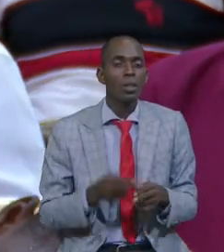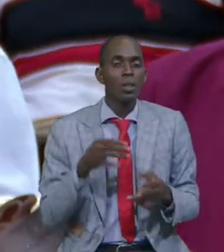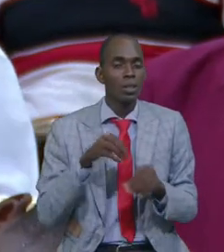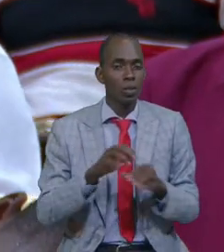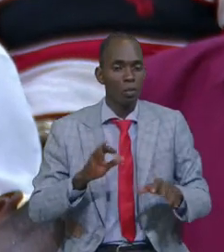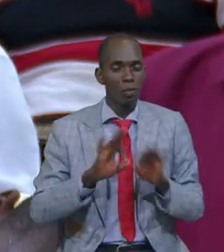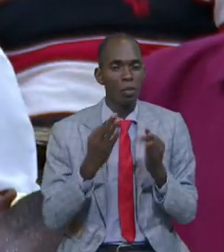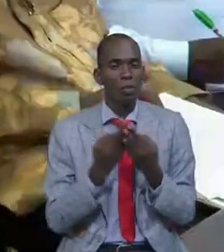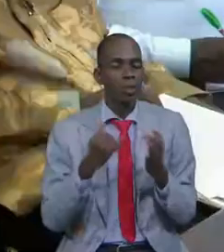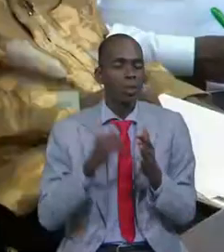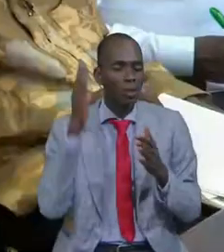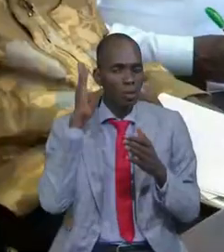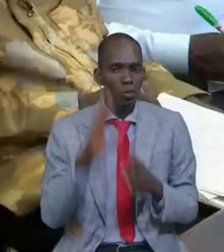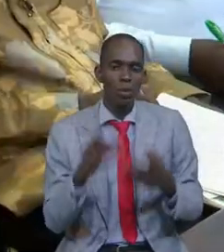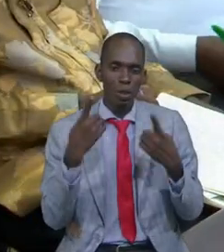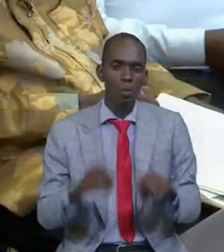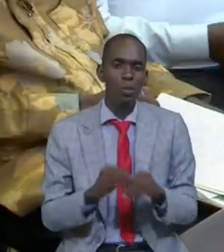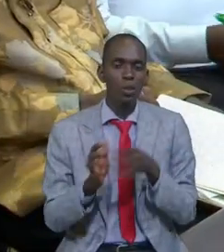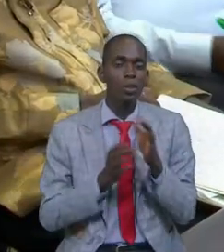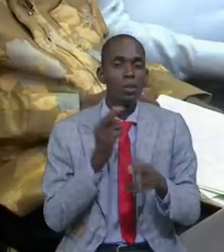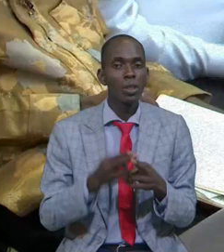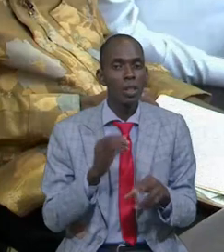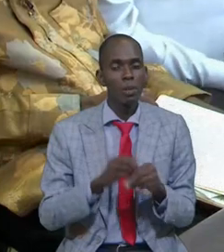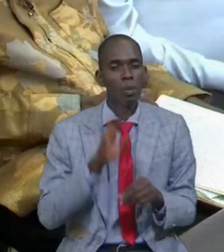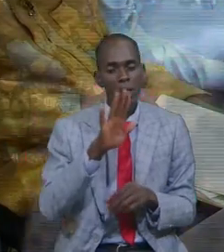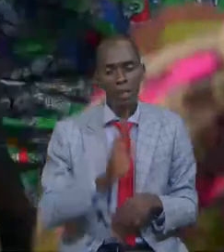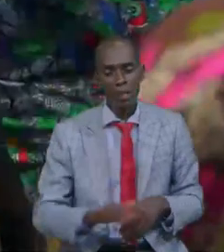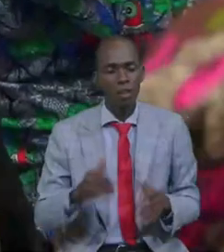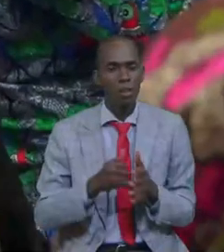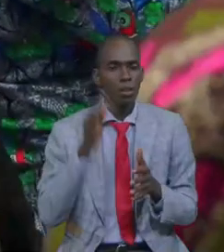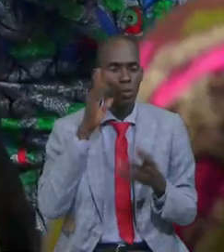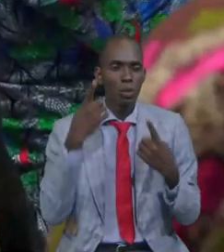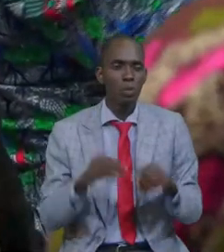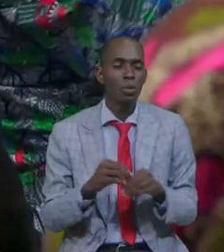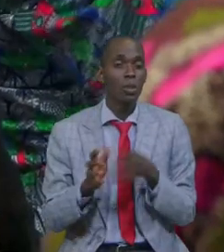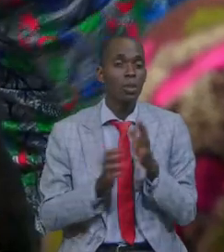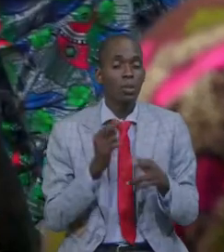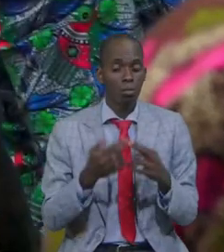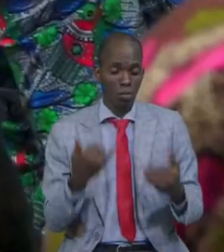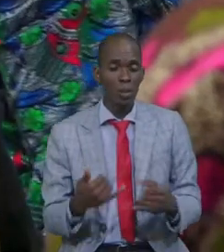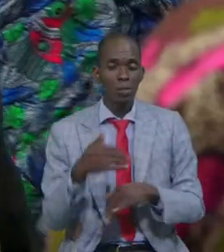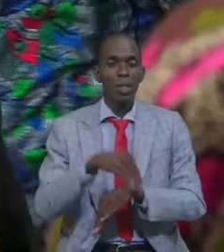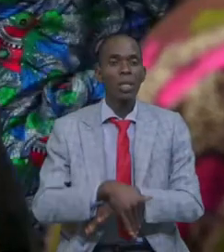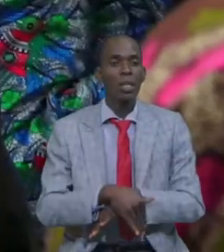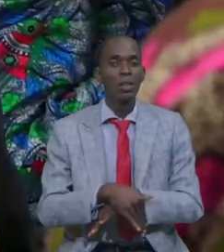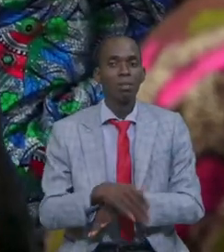come to pass. In your children, it will come to pass. Tonight, miracle.